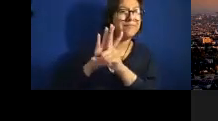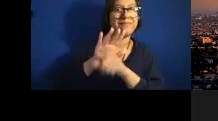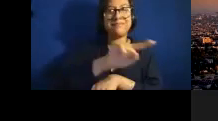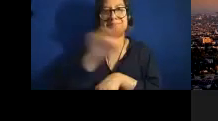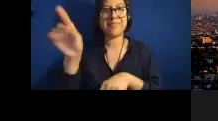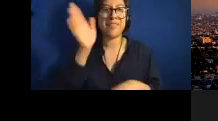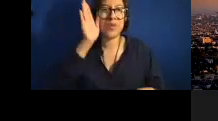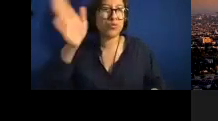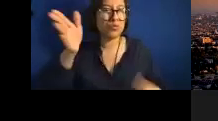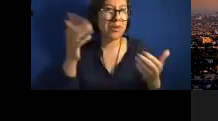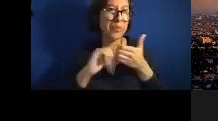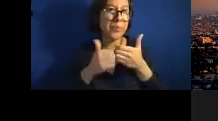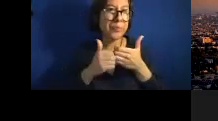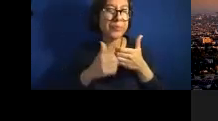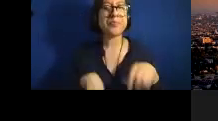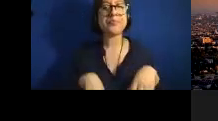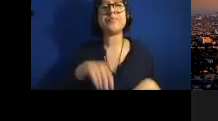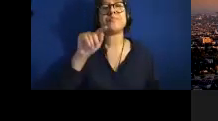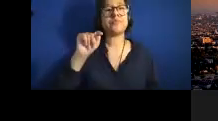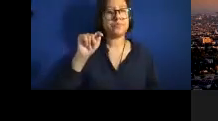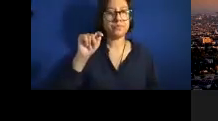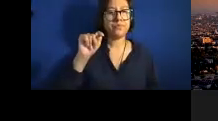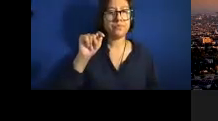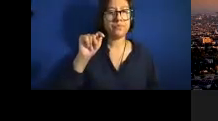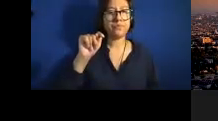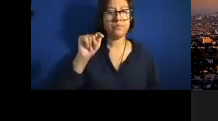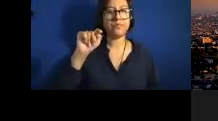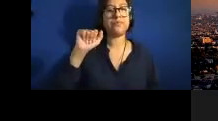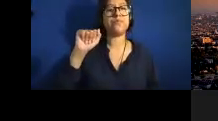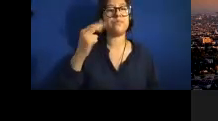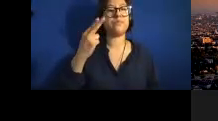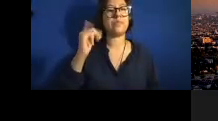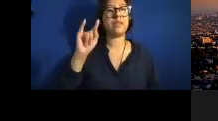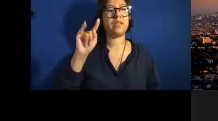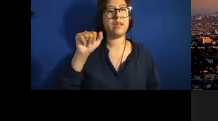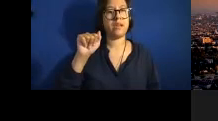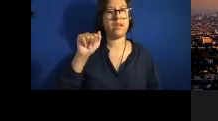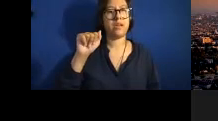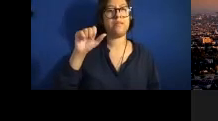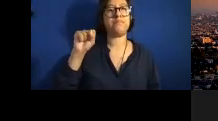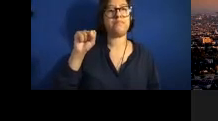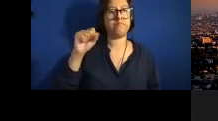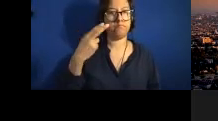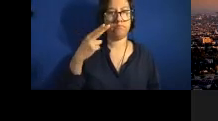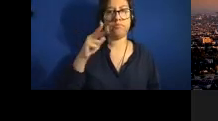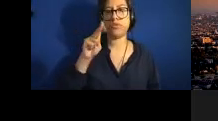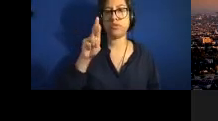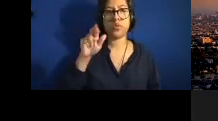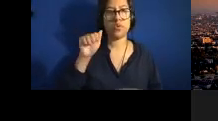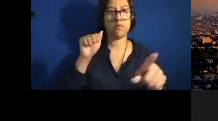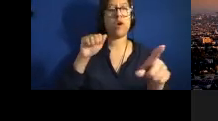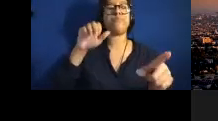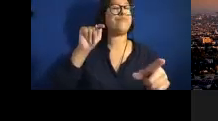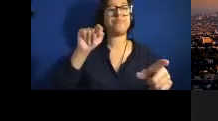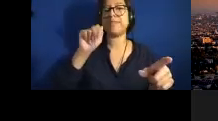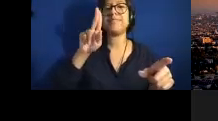going to hear from Tahita Shakur, Davon Williams, and Darlene Burke. I'm going to start with Tahita